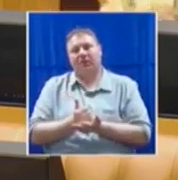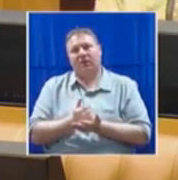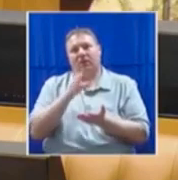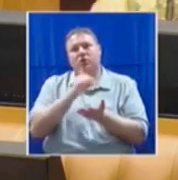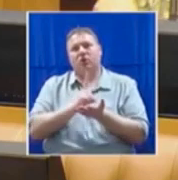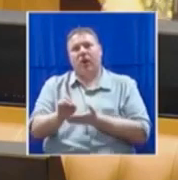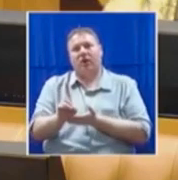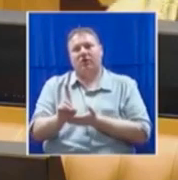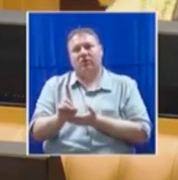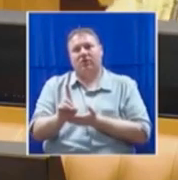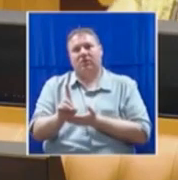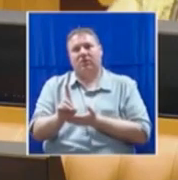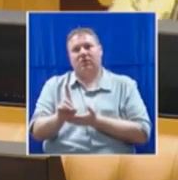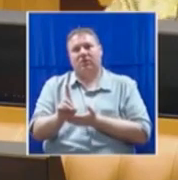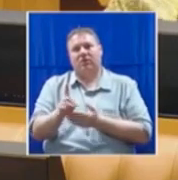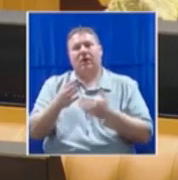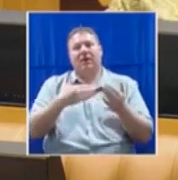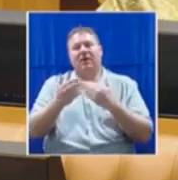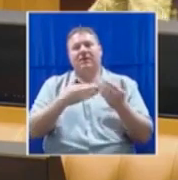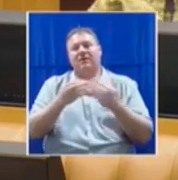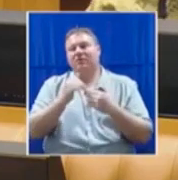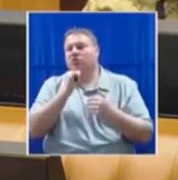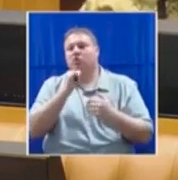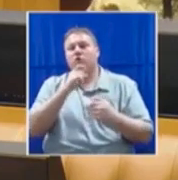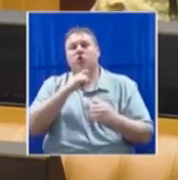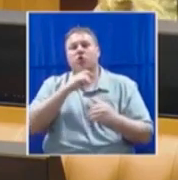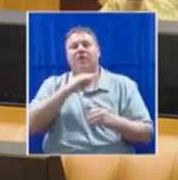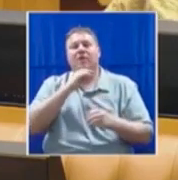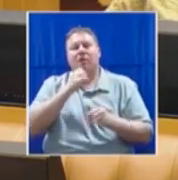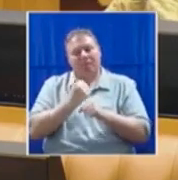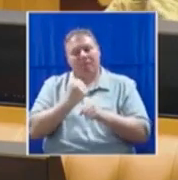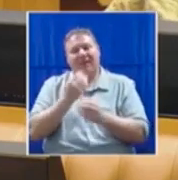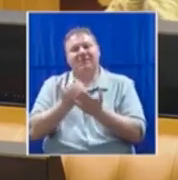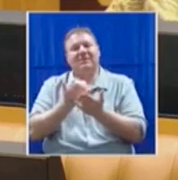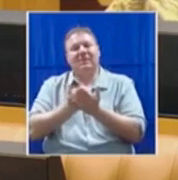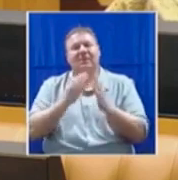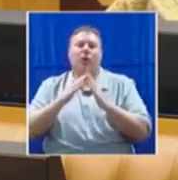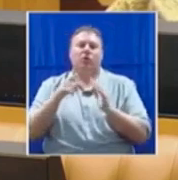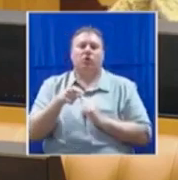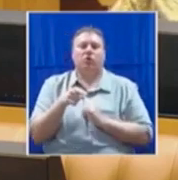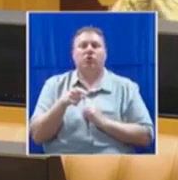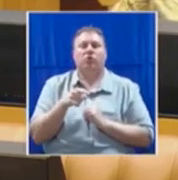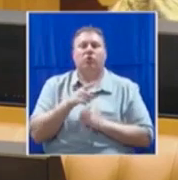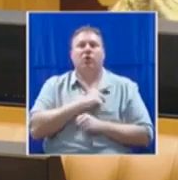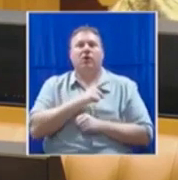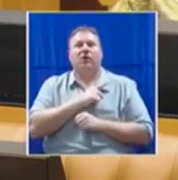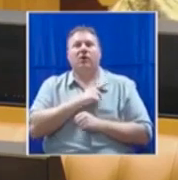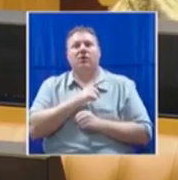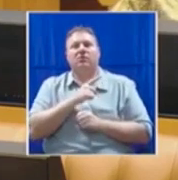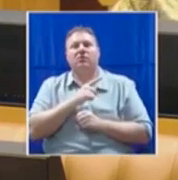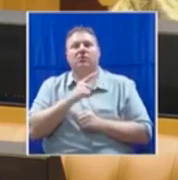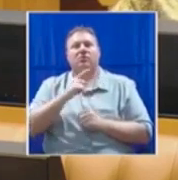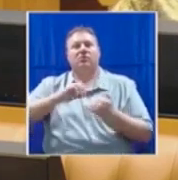donating underutilized buildings to make them safe houses, so that we try by